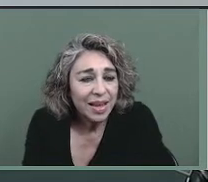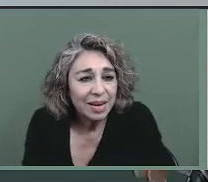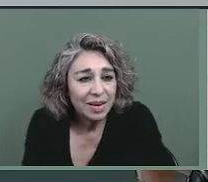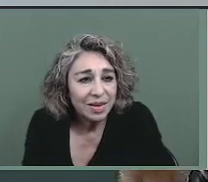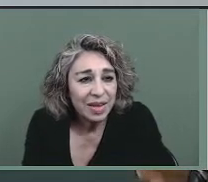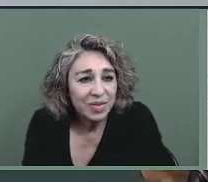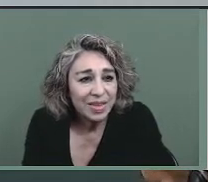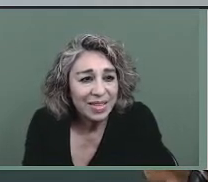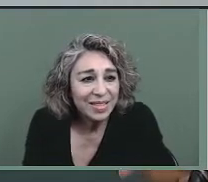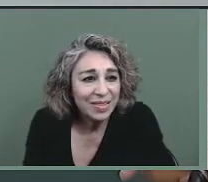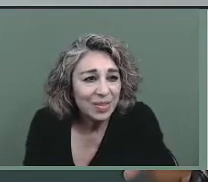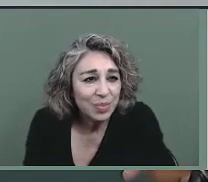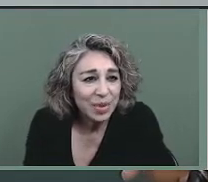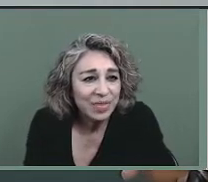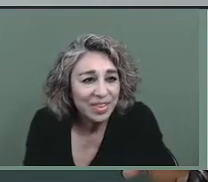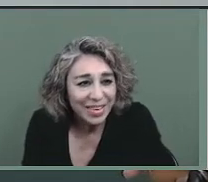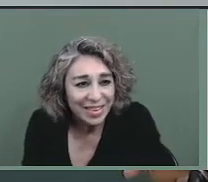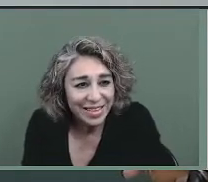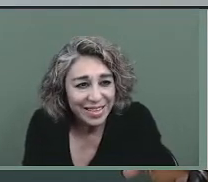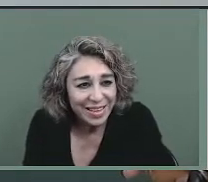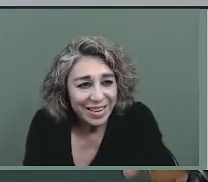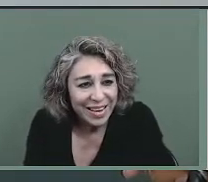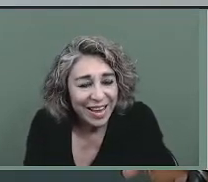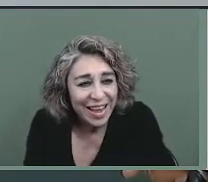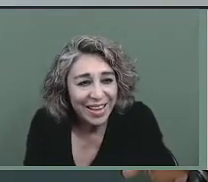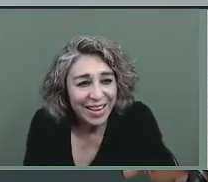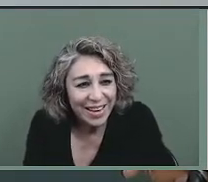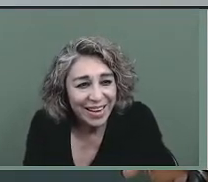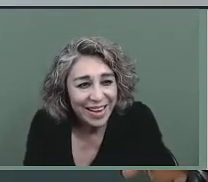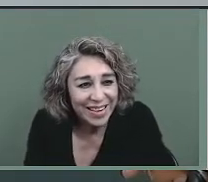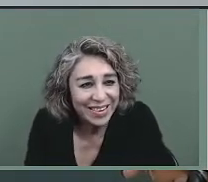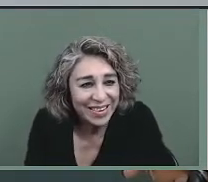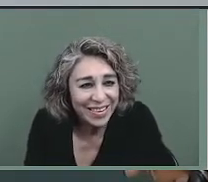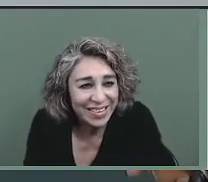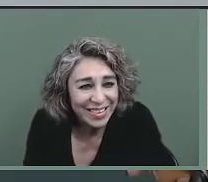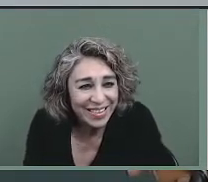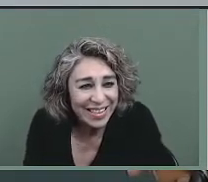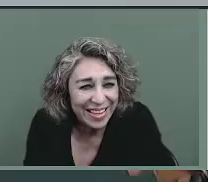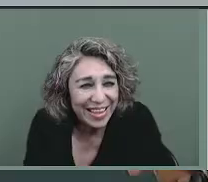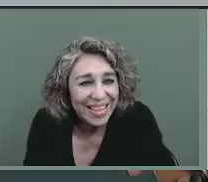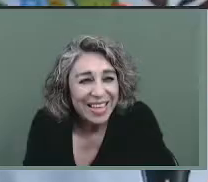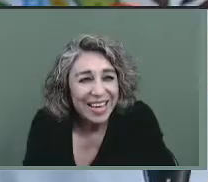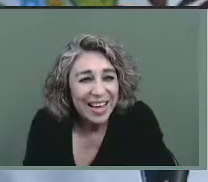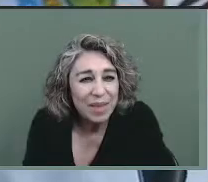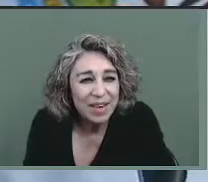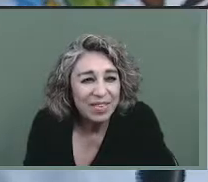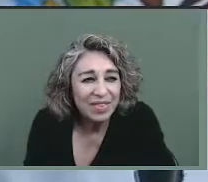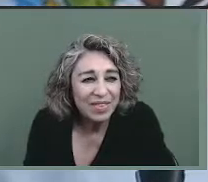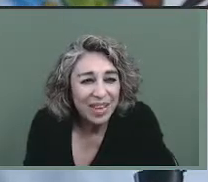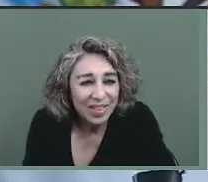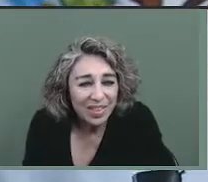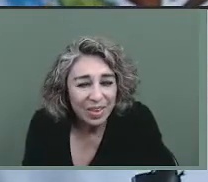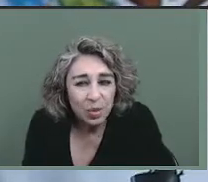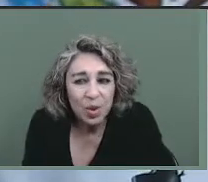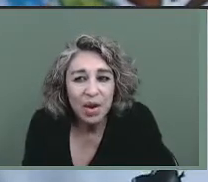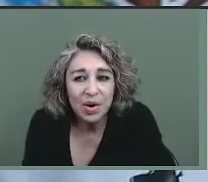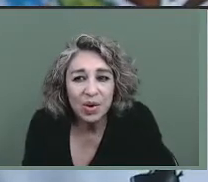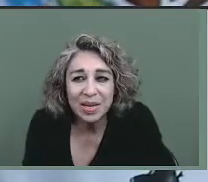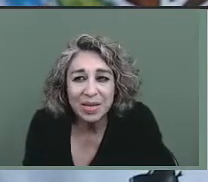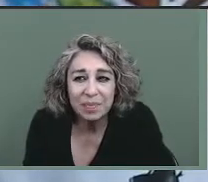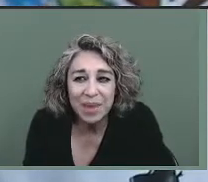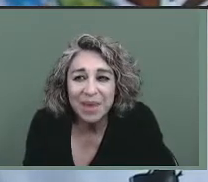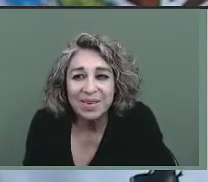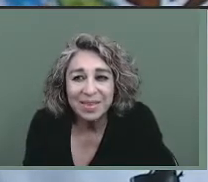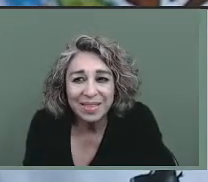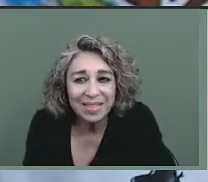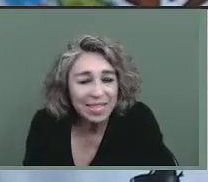And that, then with this brief introduction, I can enter into the matter of health. We are going